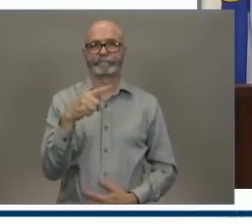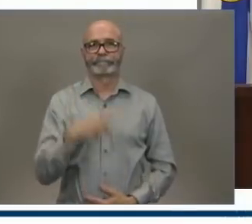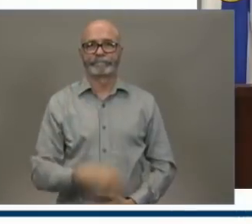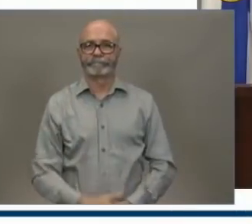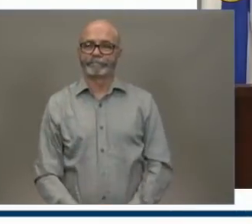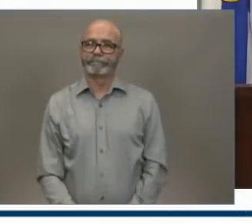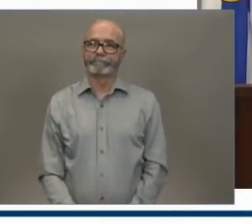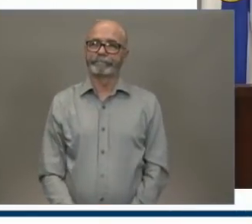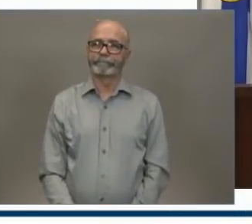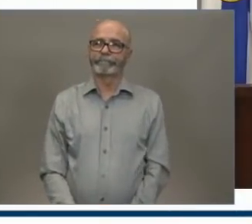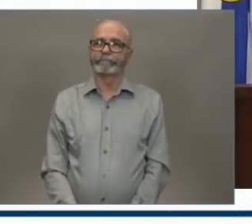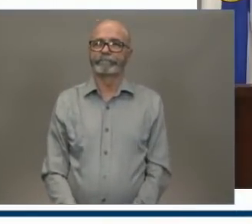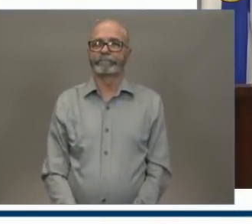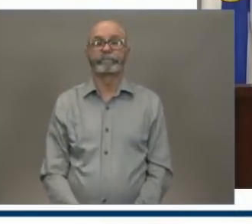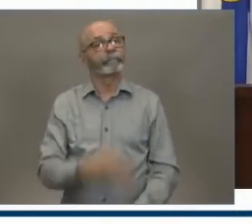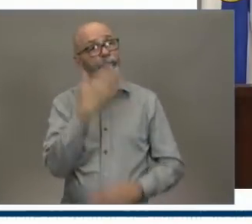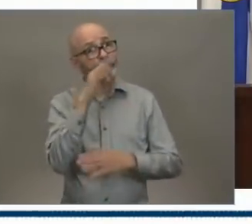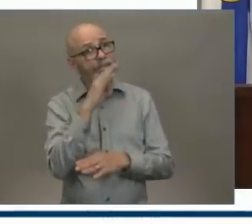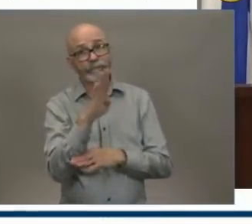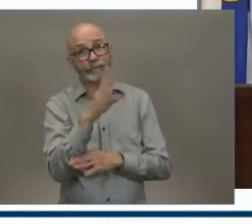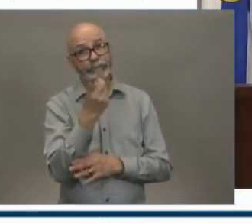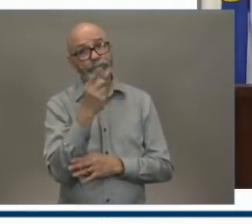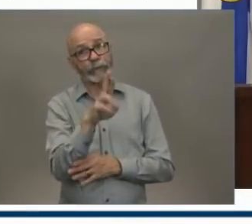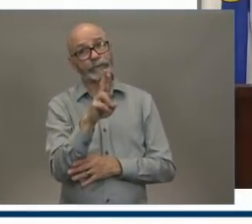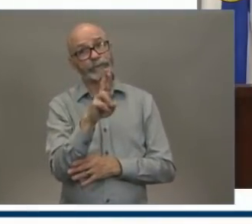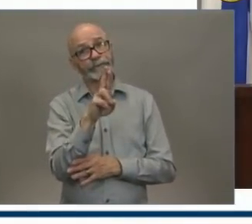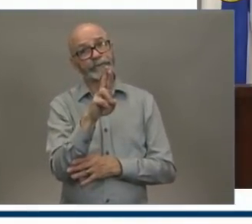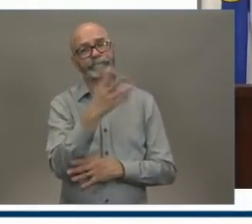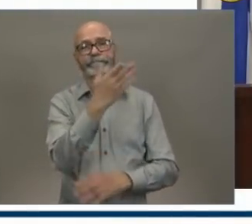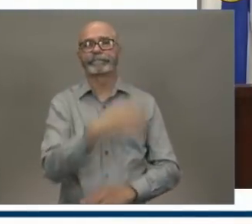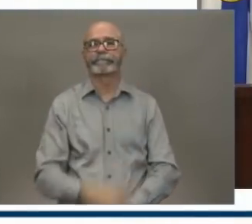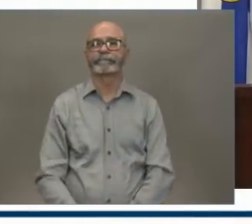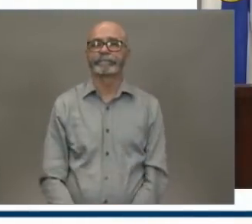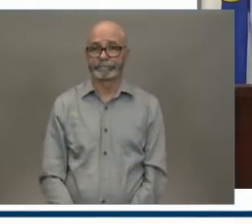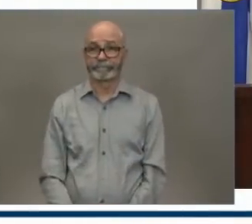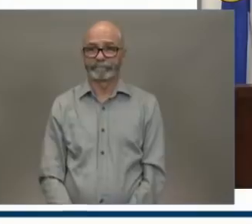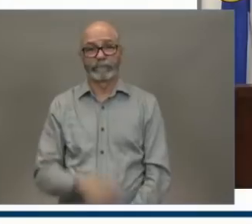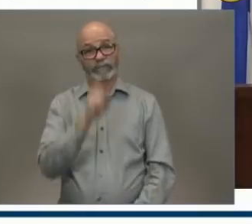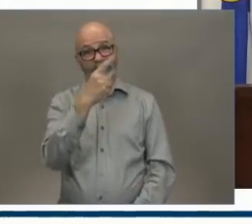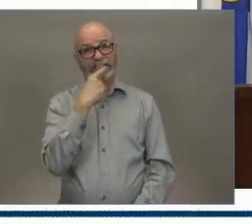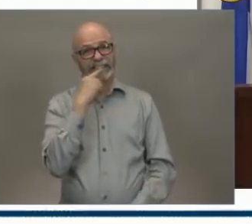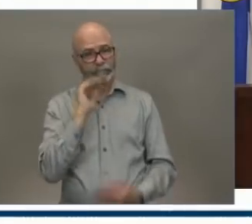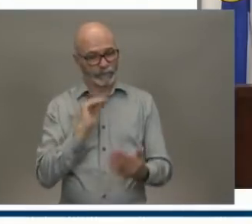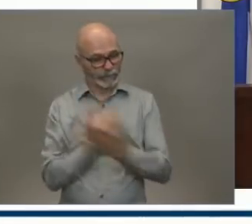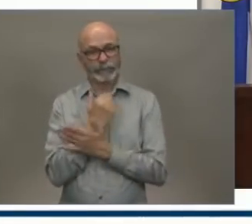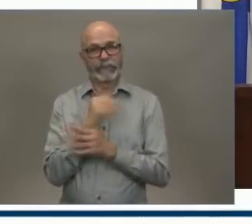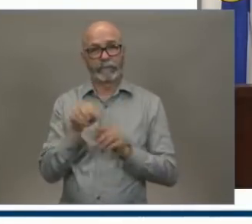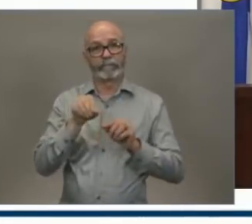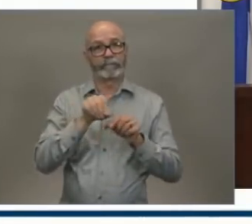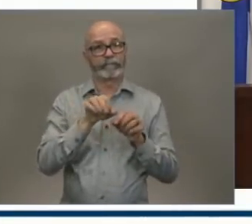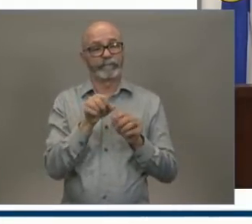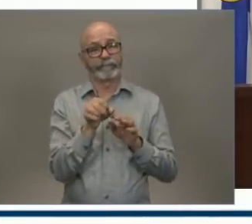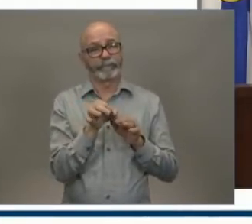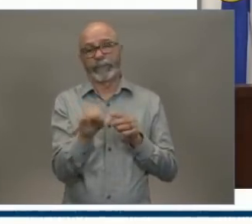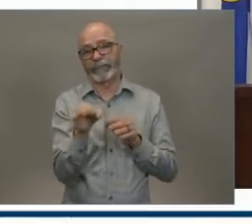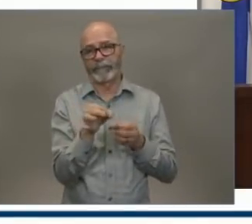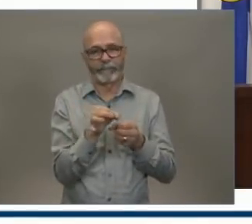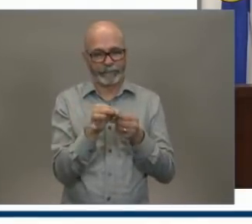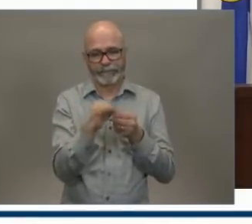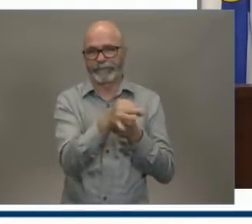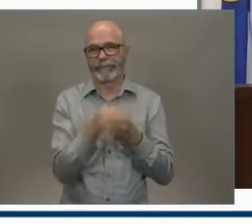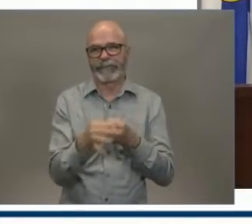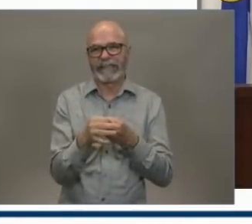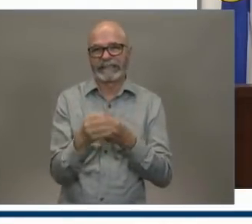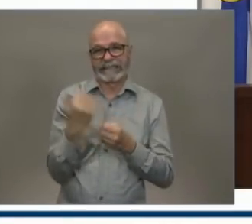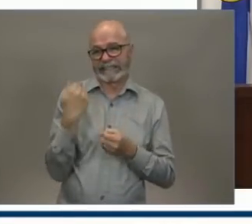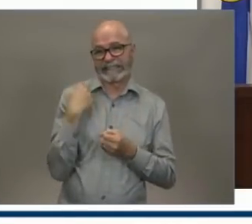Dr. Strang. I'm wondering, you say that with the two variants that were confirmed in December, that there's